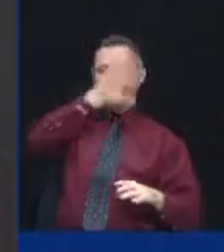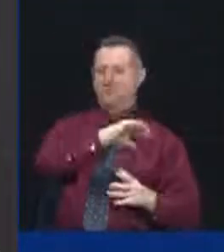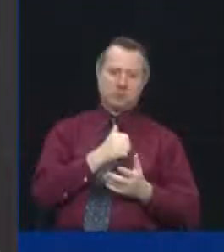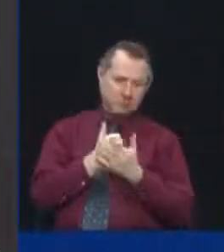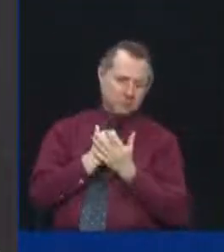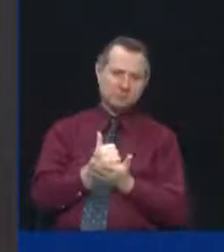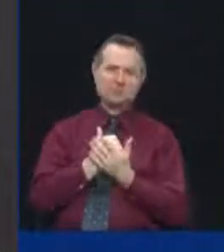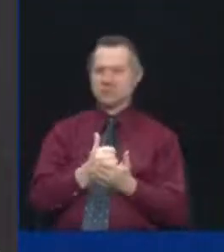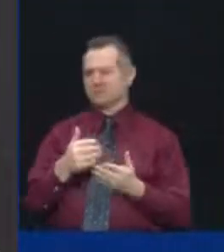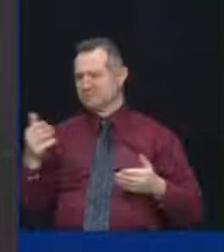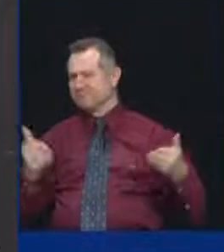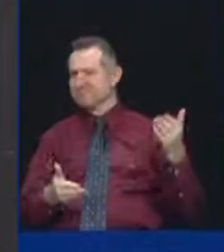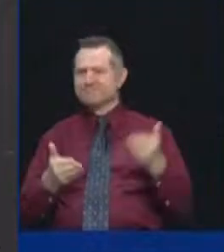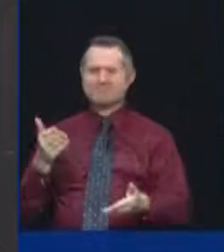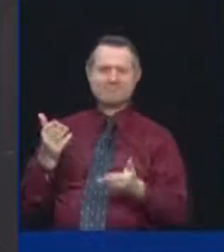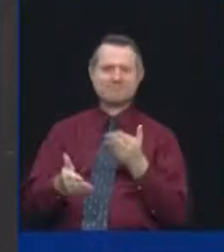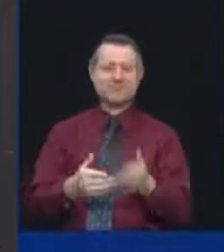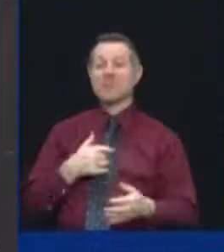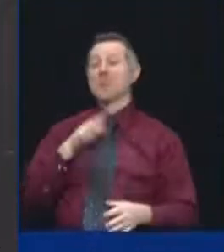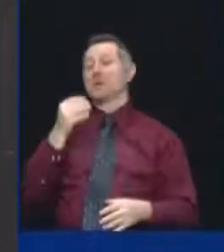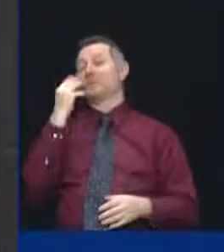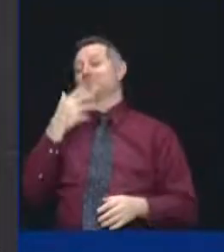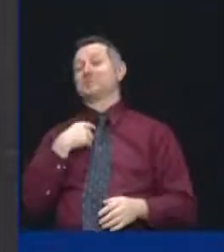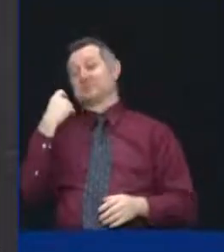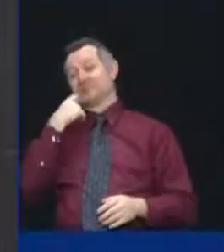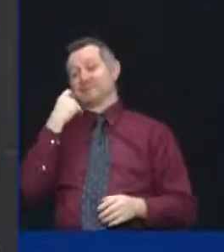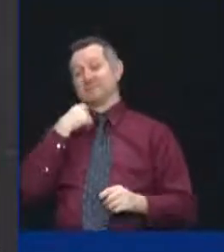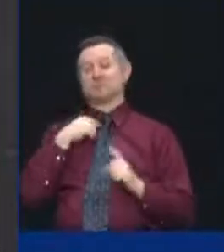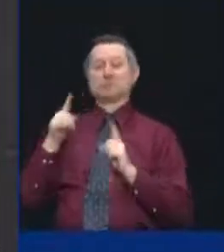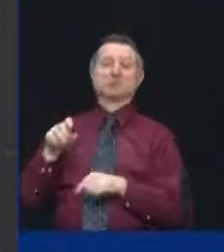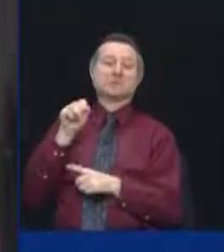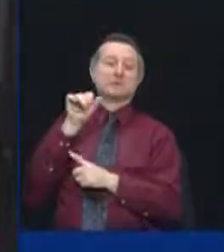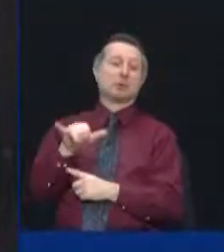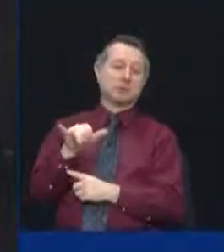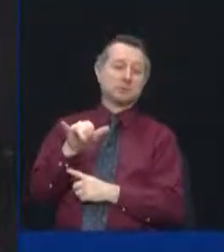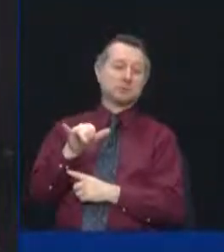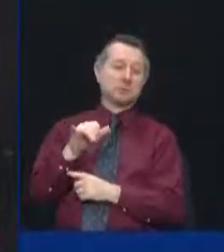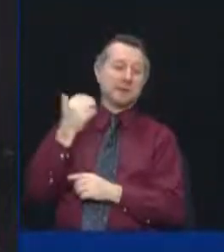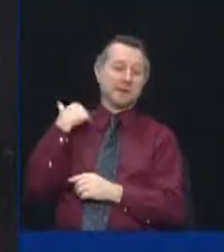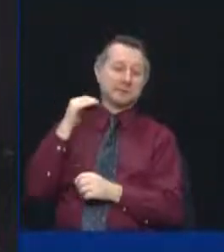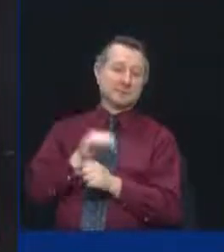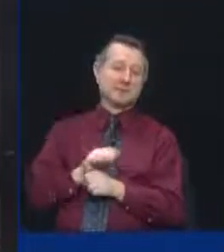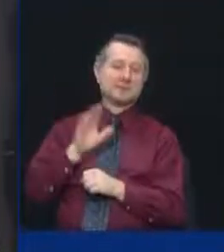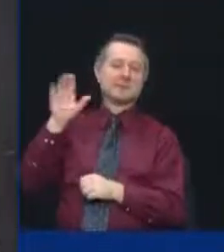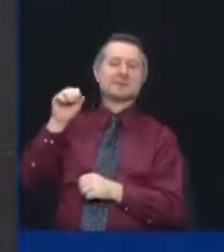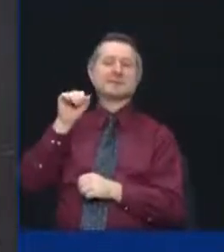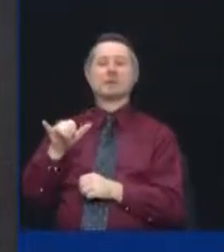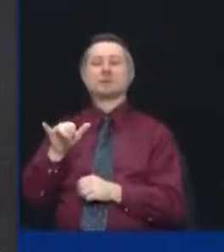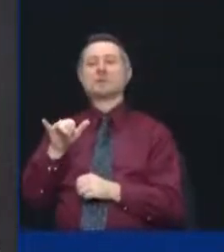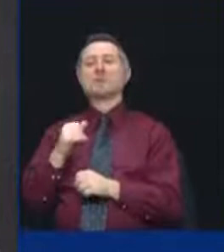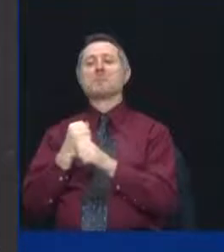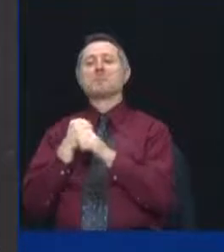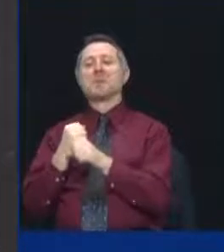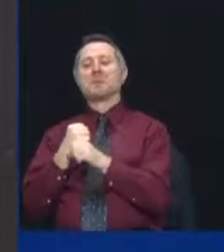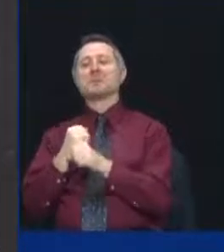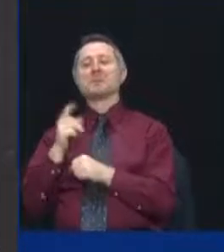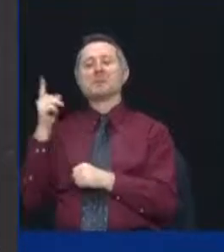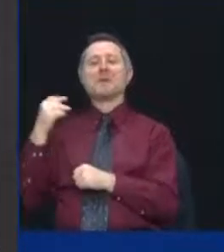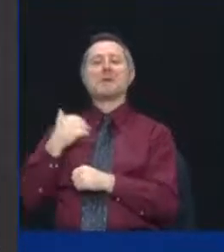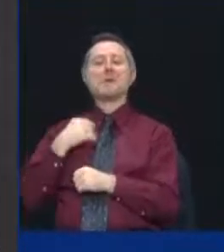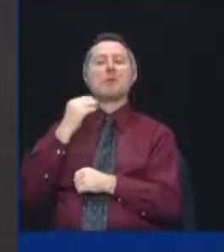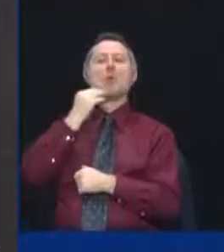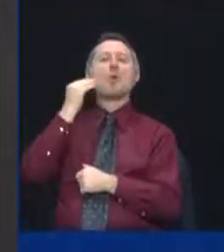I was in Syracuse last night for their home opener, and it reminds us that this is not just a New York